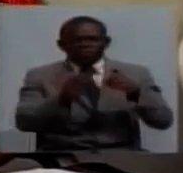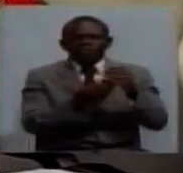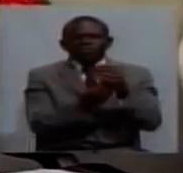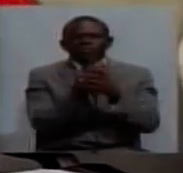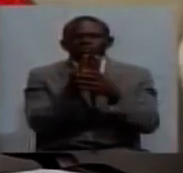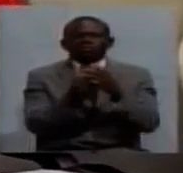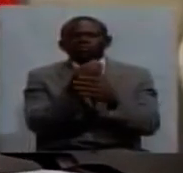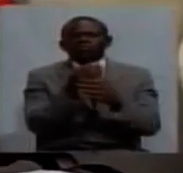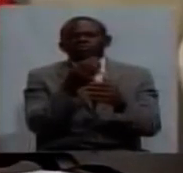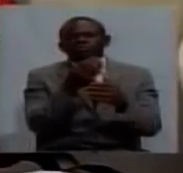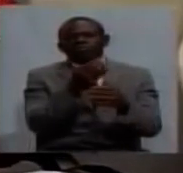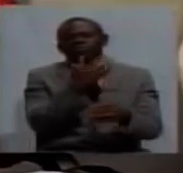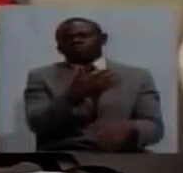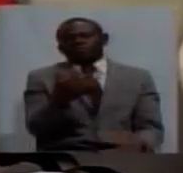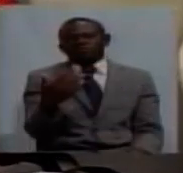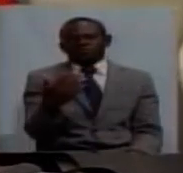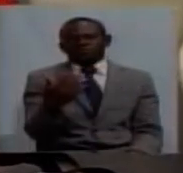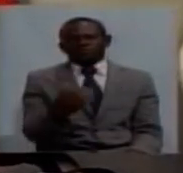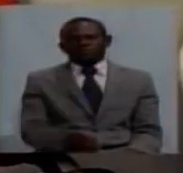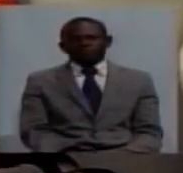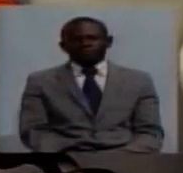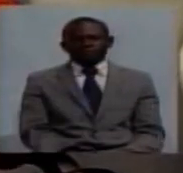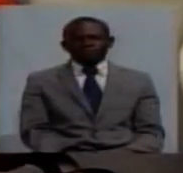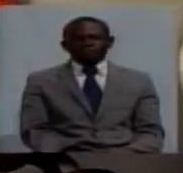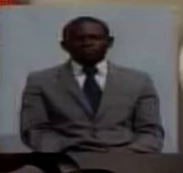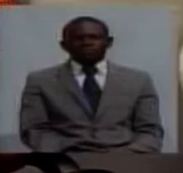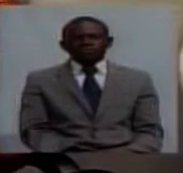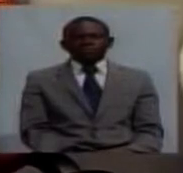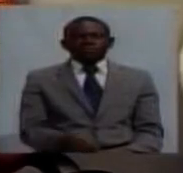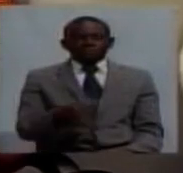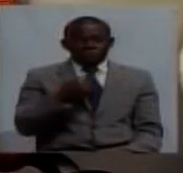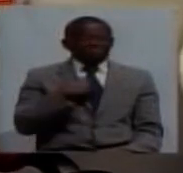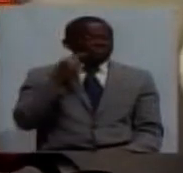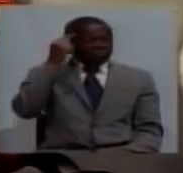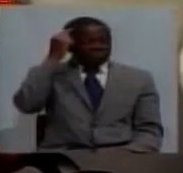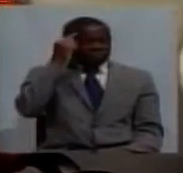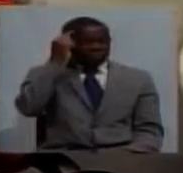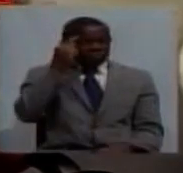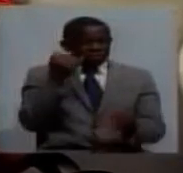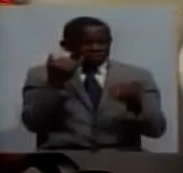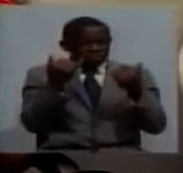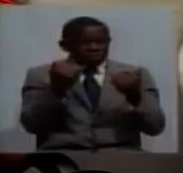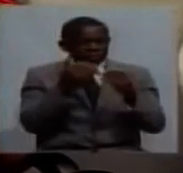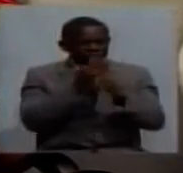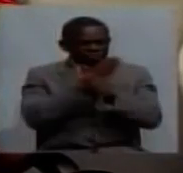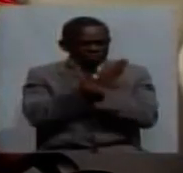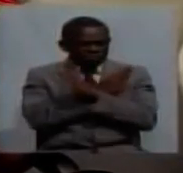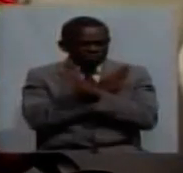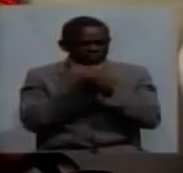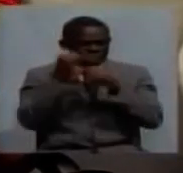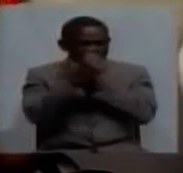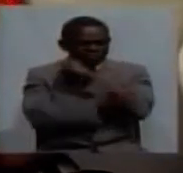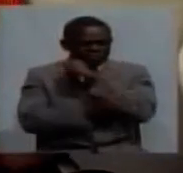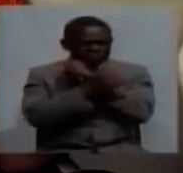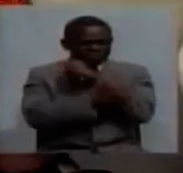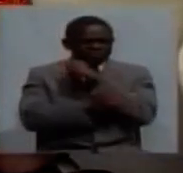And that's why for me, I think that this must be a turning point for the country, where private sector, civil society, and